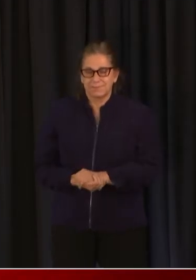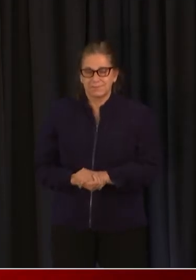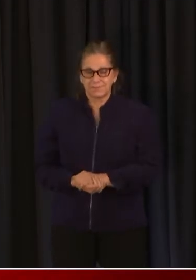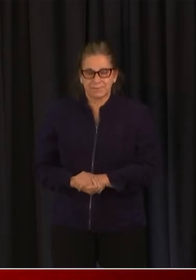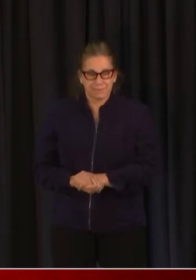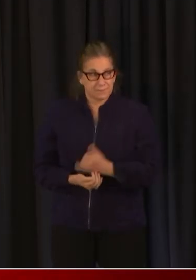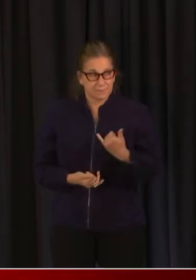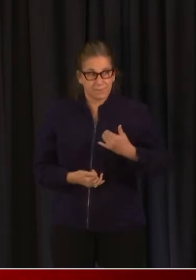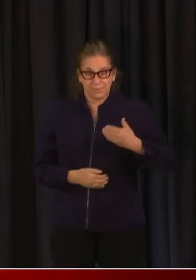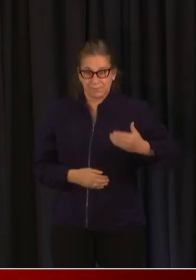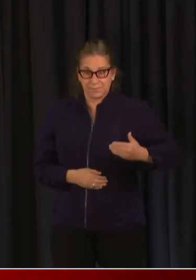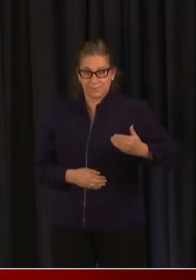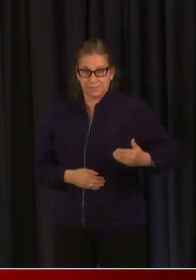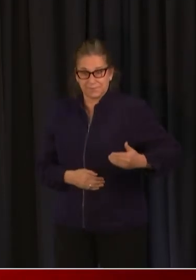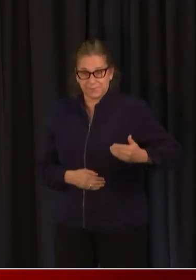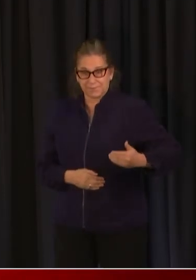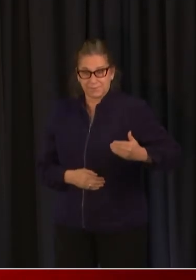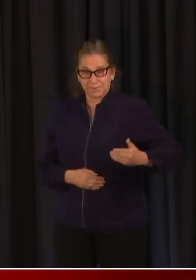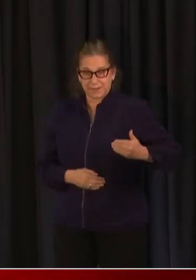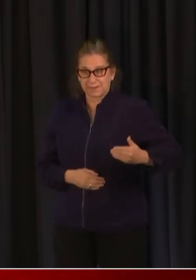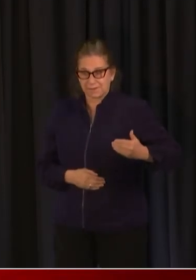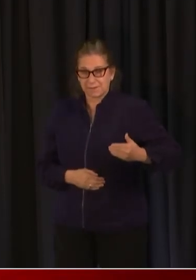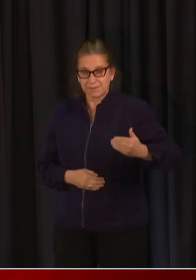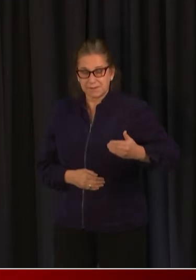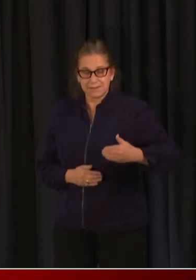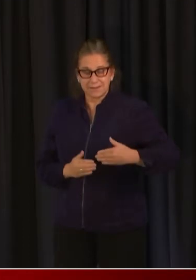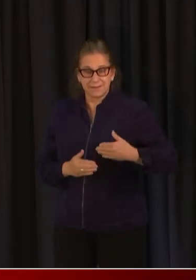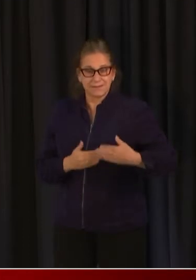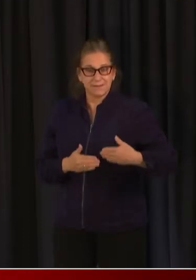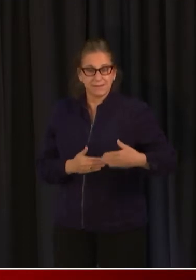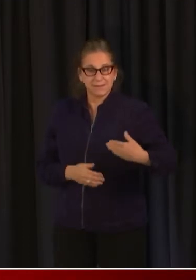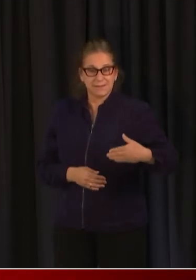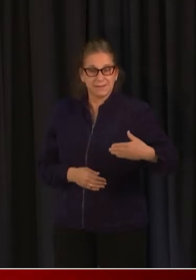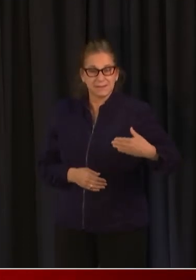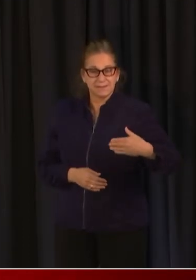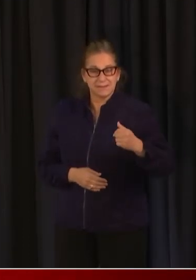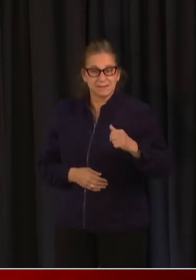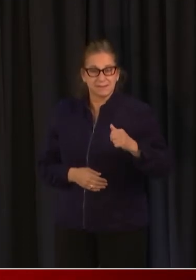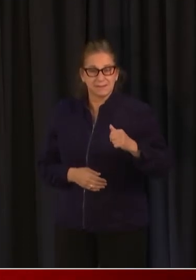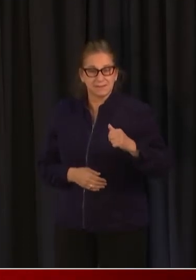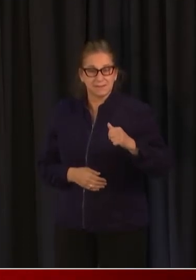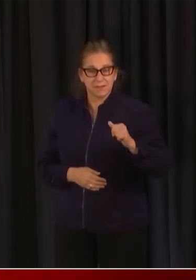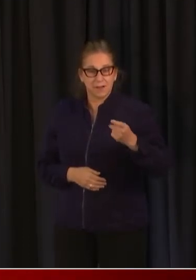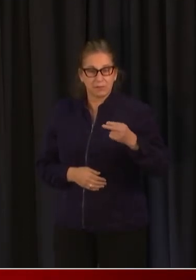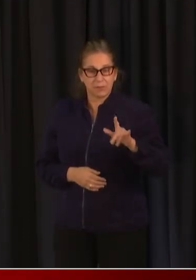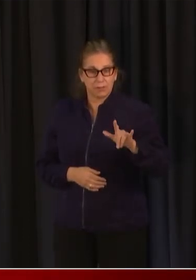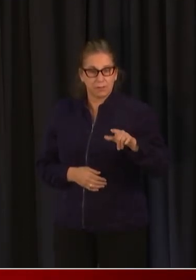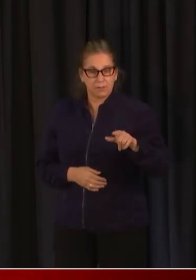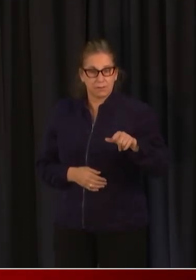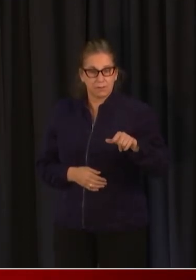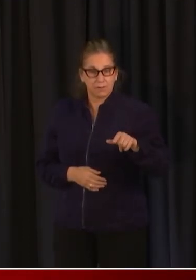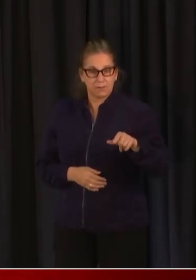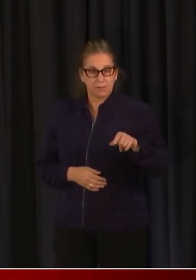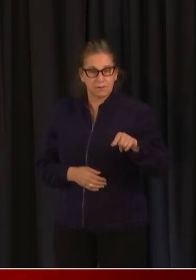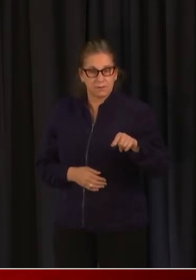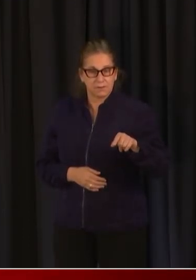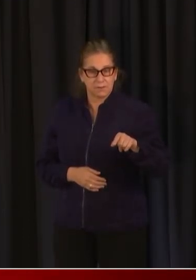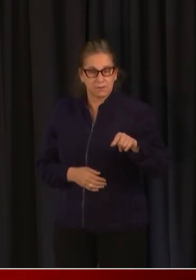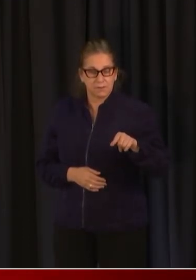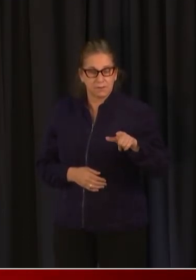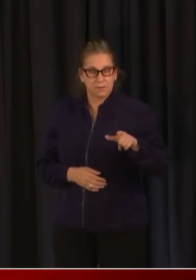at the beginning of April and forecasted that if vaccinations and case